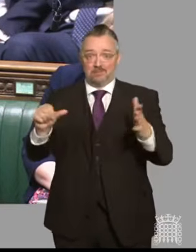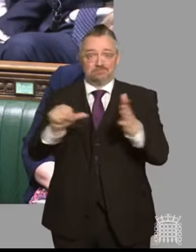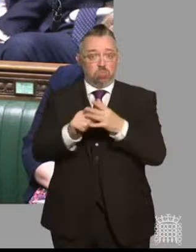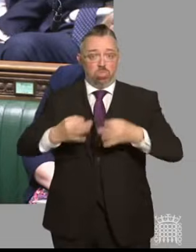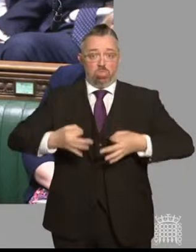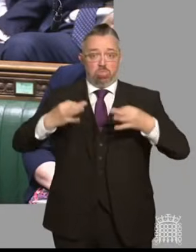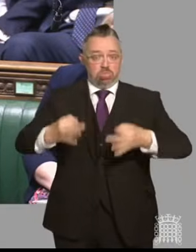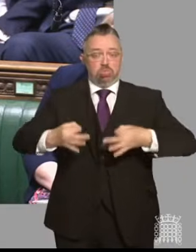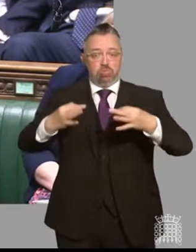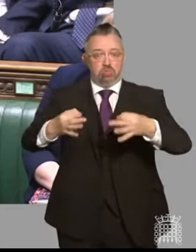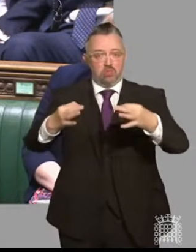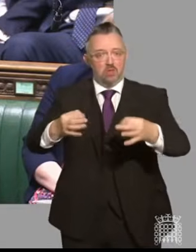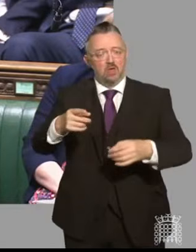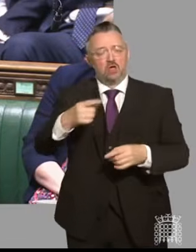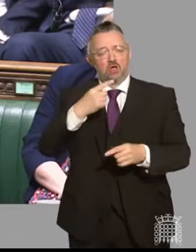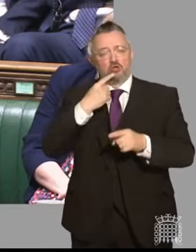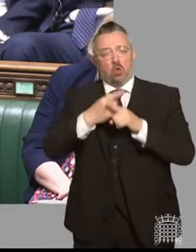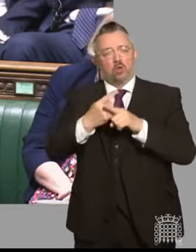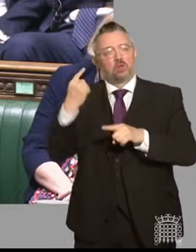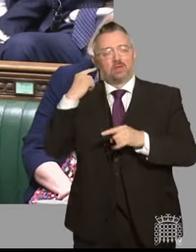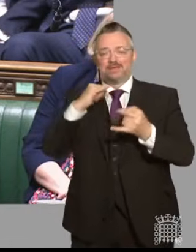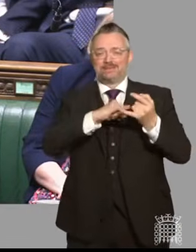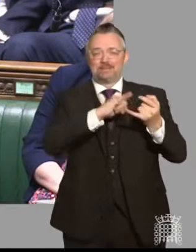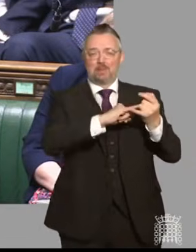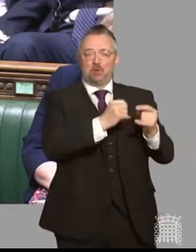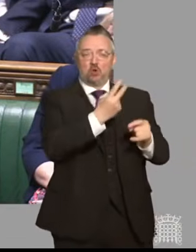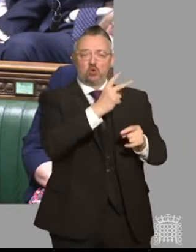with 23, there's been a